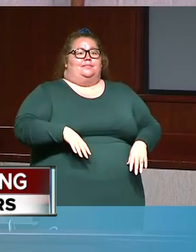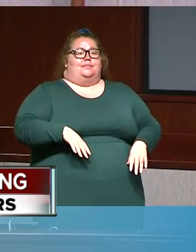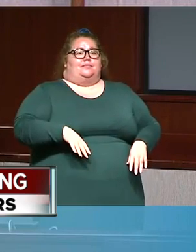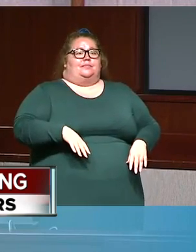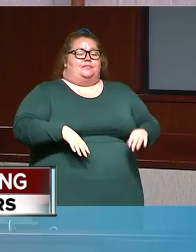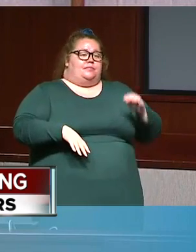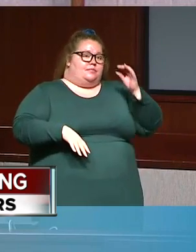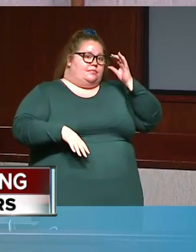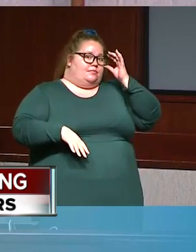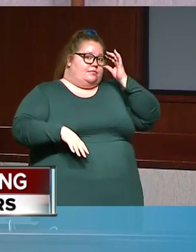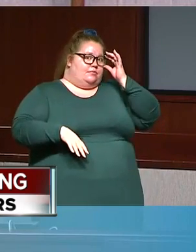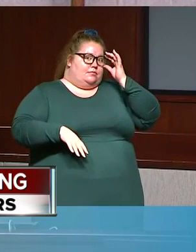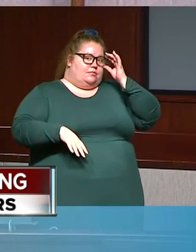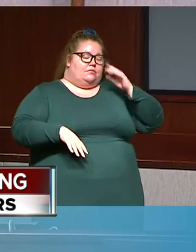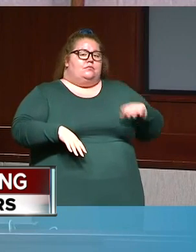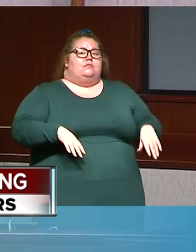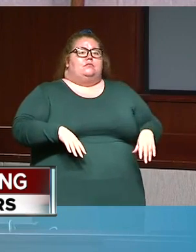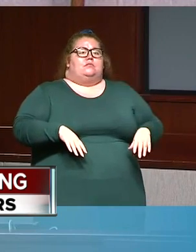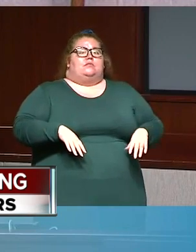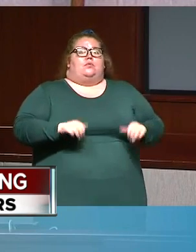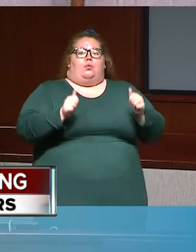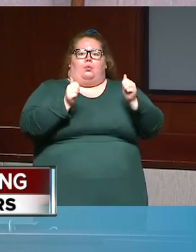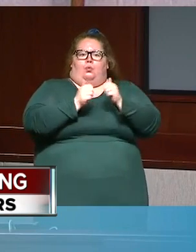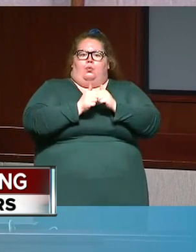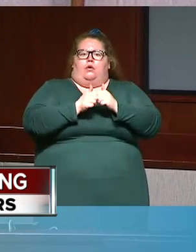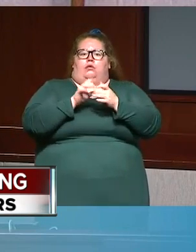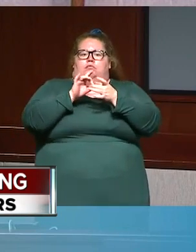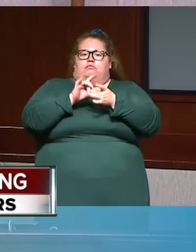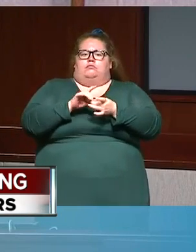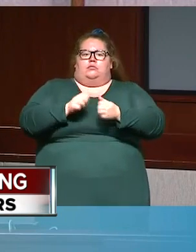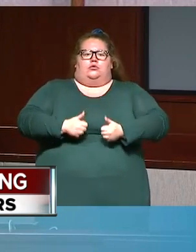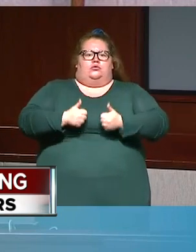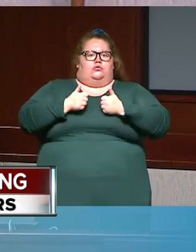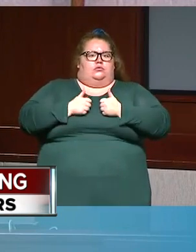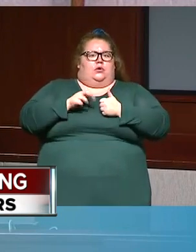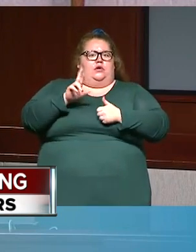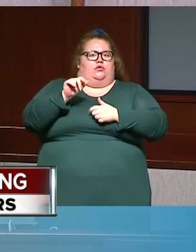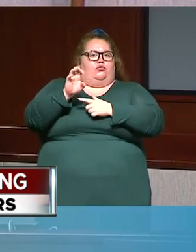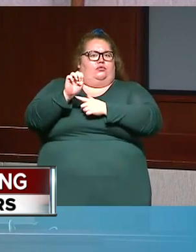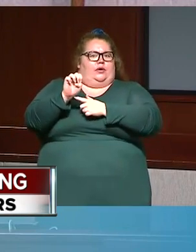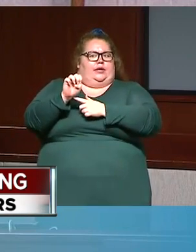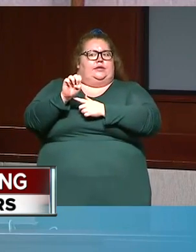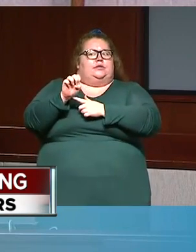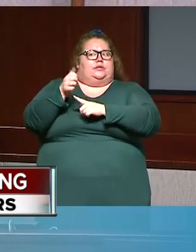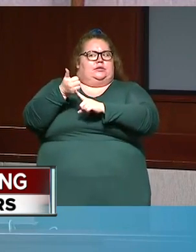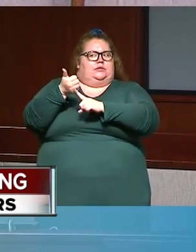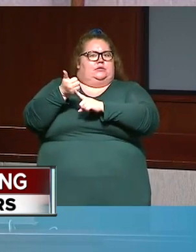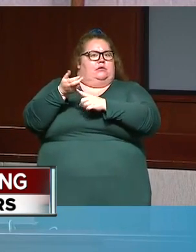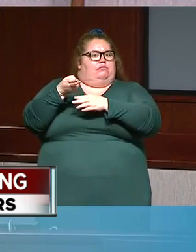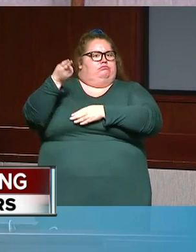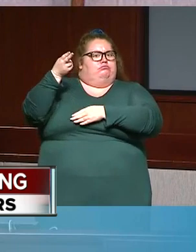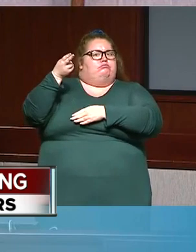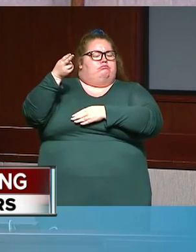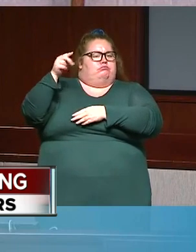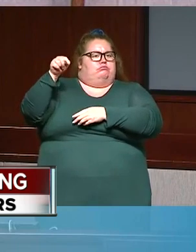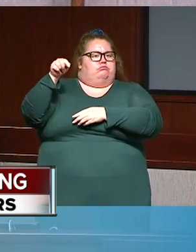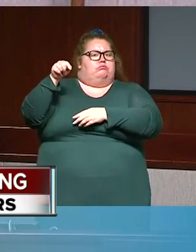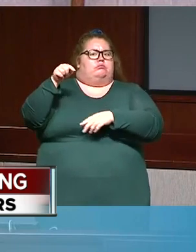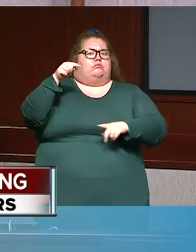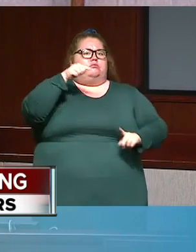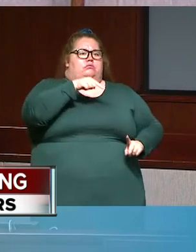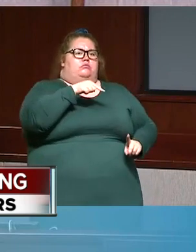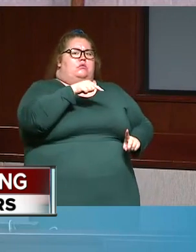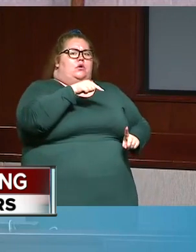With the survival rate staying so consistently high, is there any guess as to why the